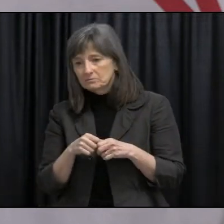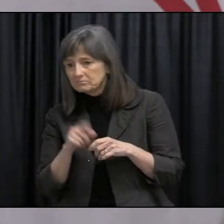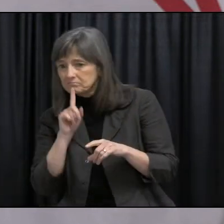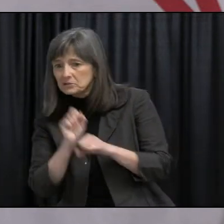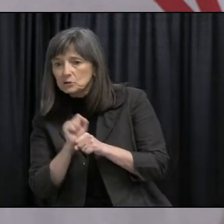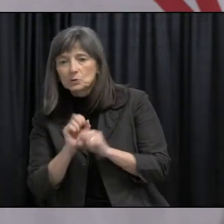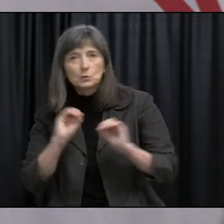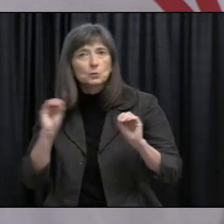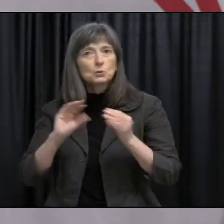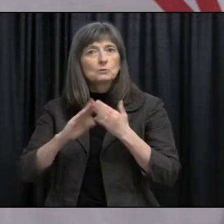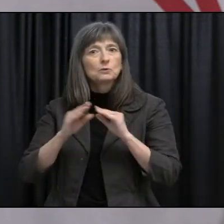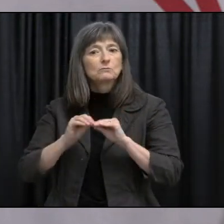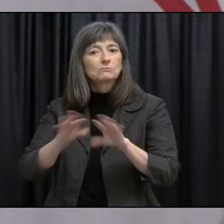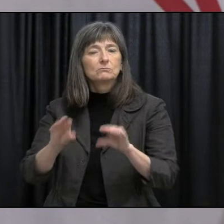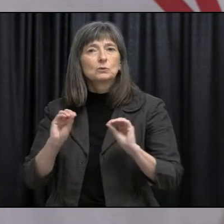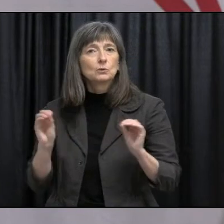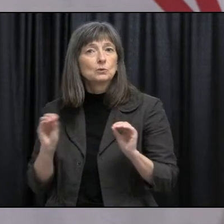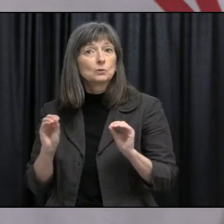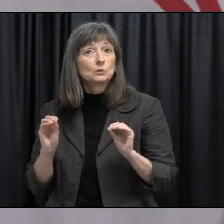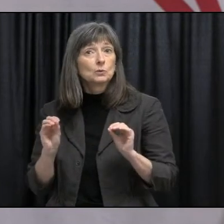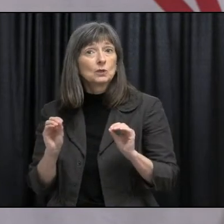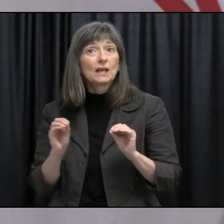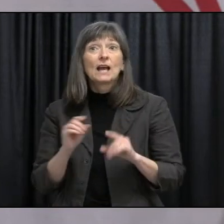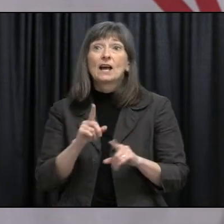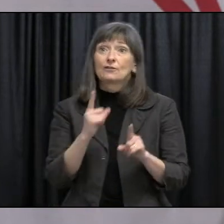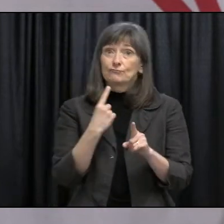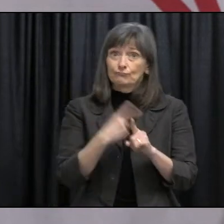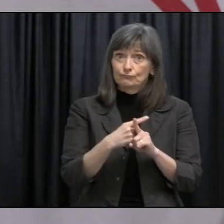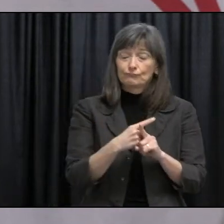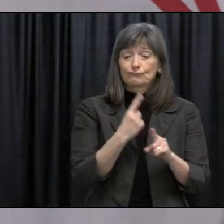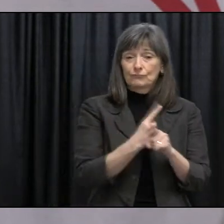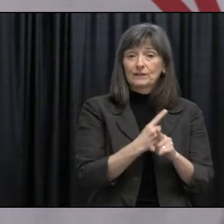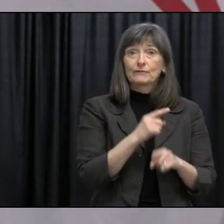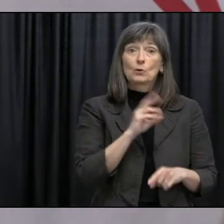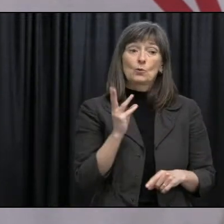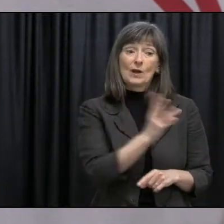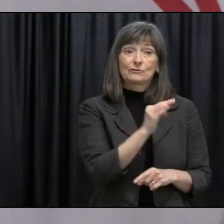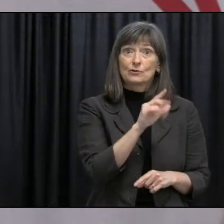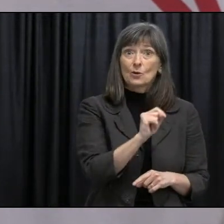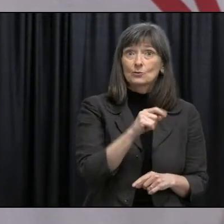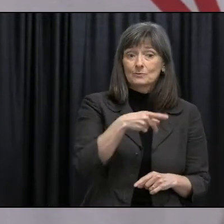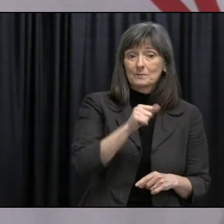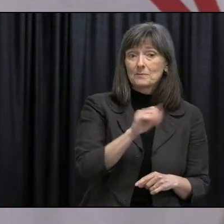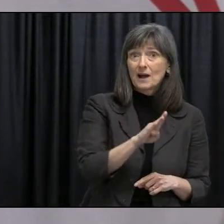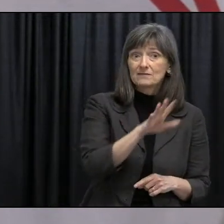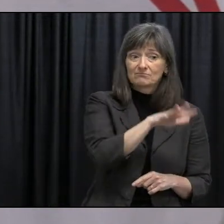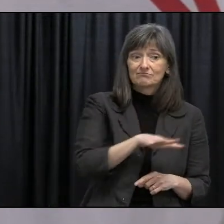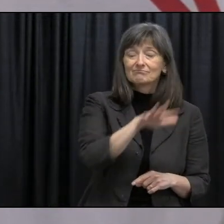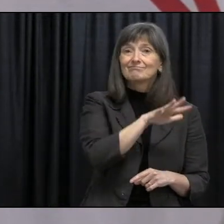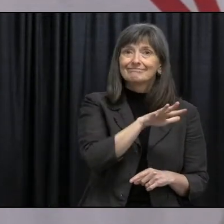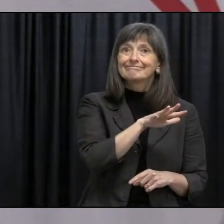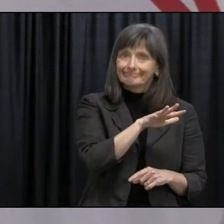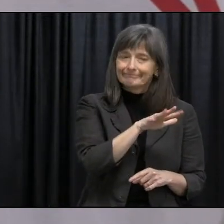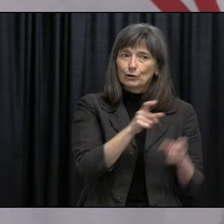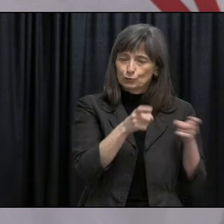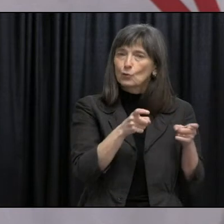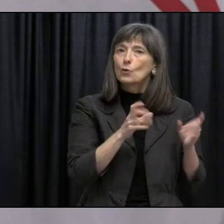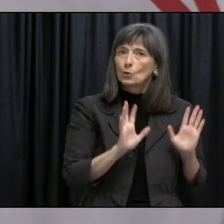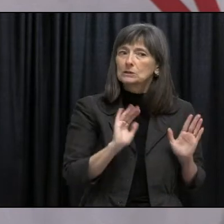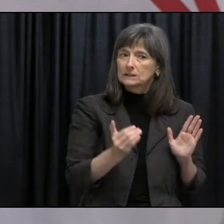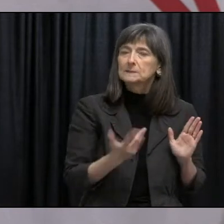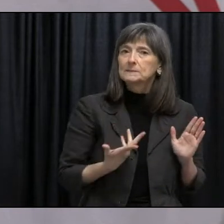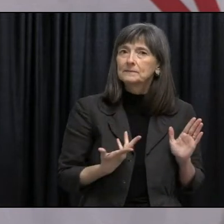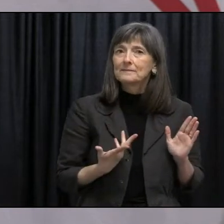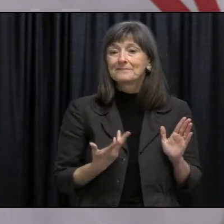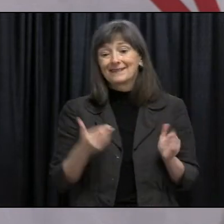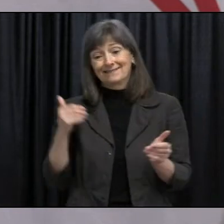community spread, as Dr. Fitzgerald has mentioned, in particular in the Codroy Valley and the West Coast. As we head into May 24th weekend, we're hearing